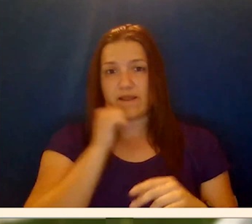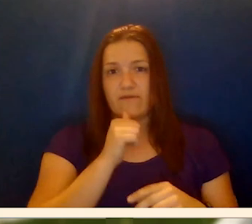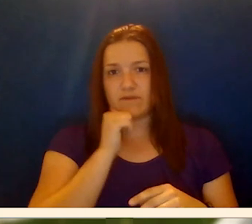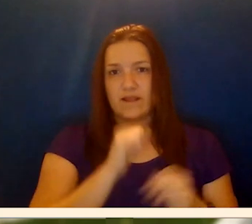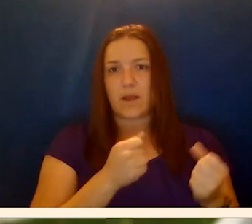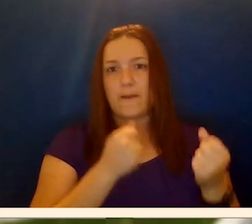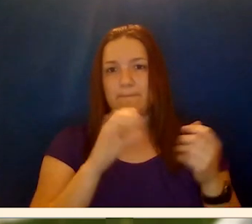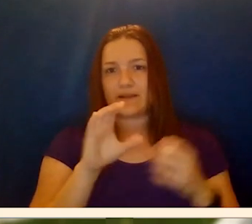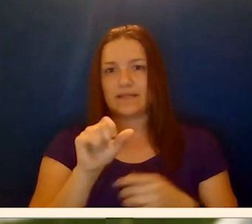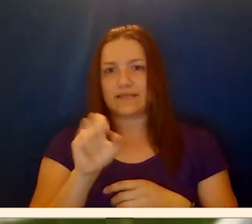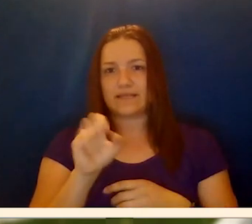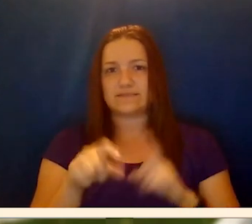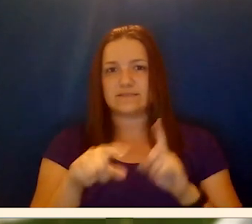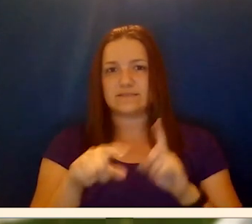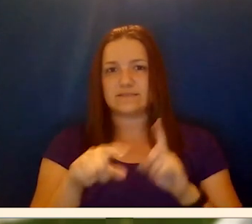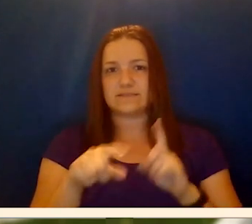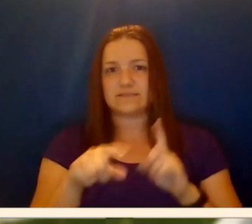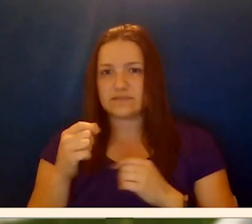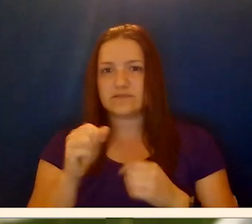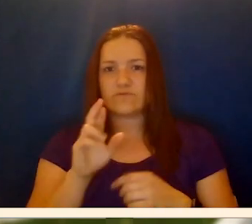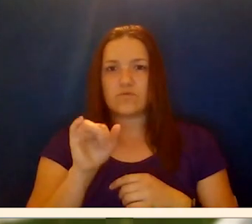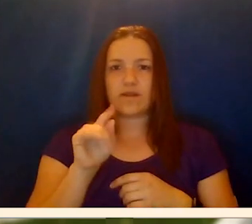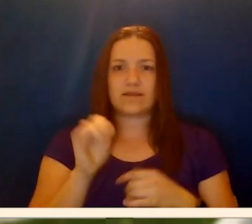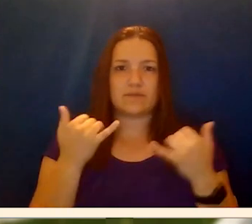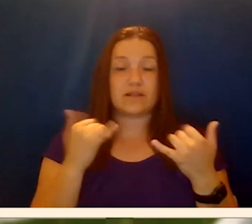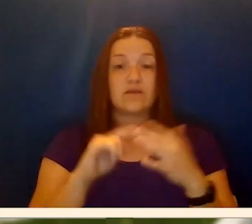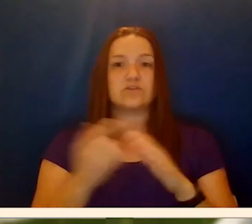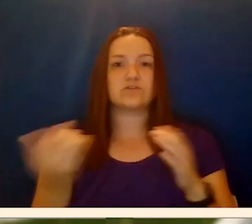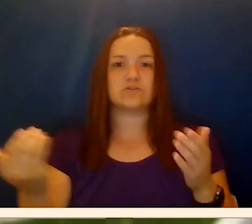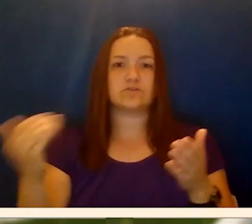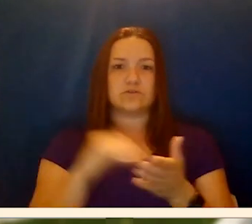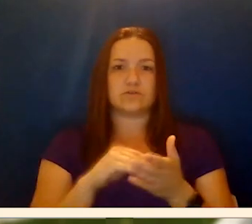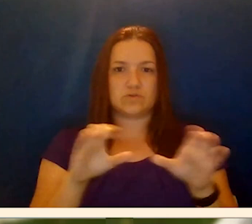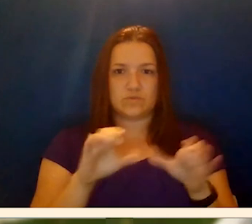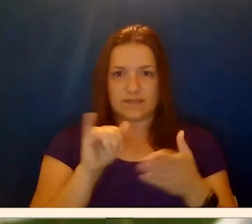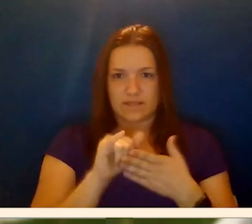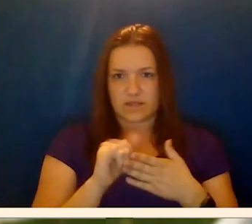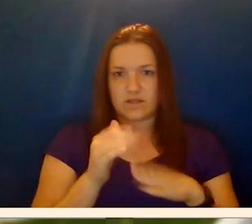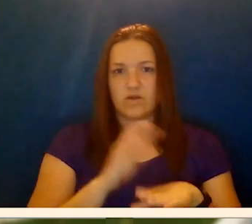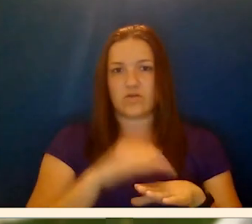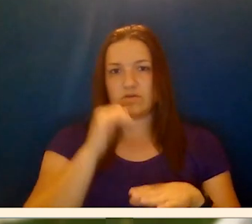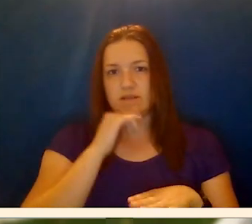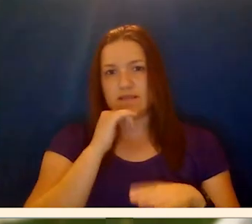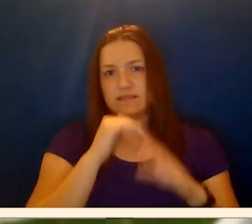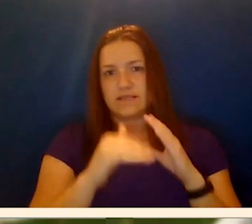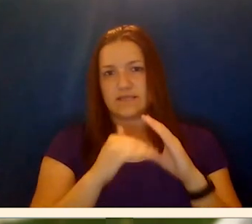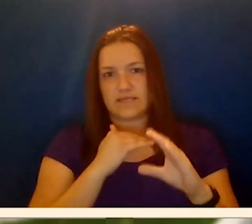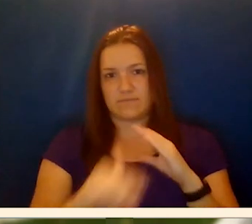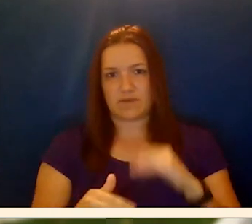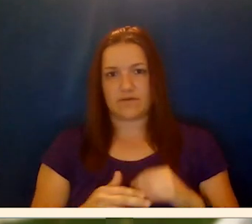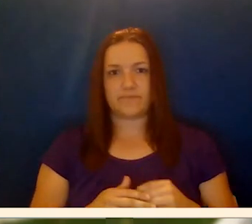case rate and the positivity rate, but now they have reinstituted this on their daily email.